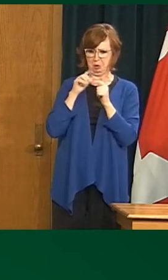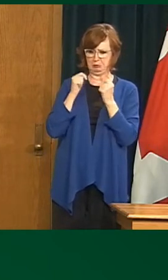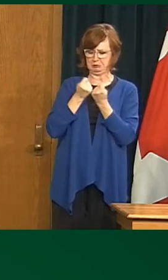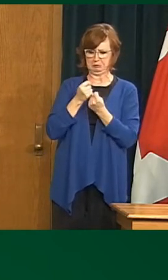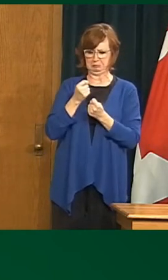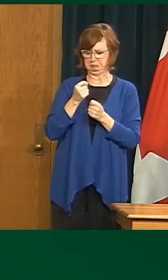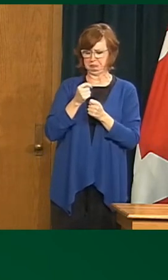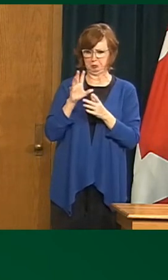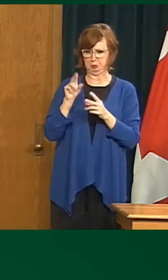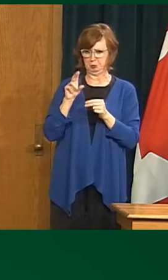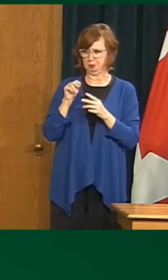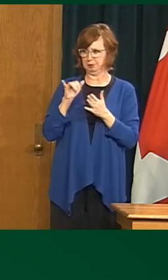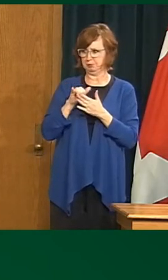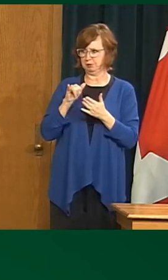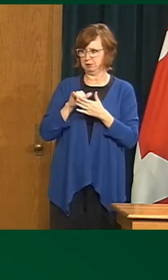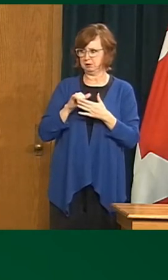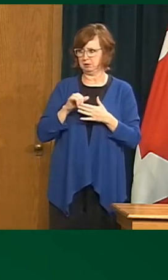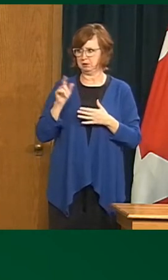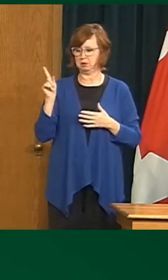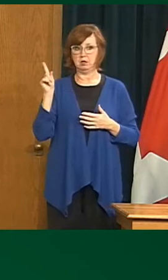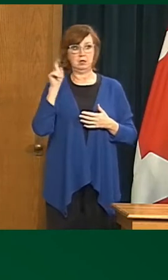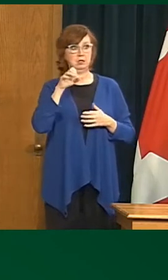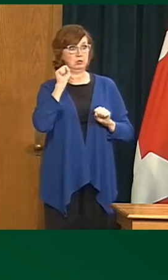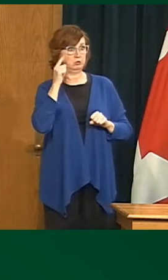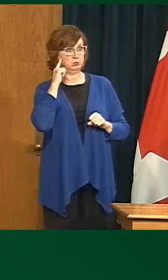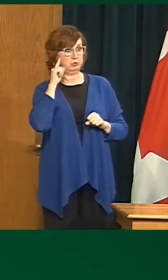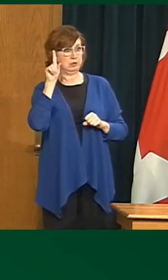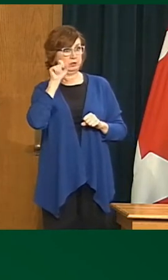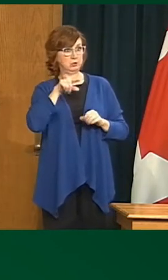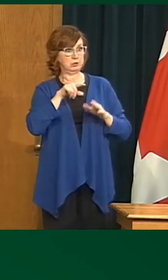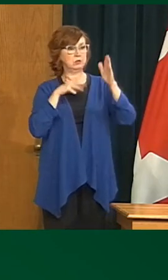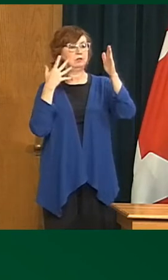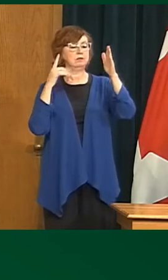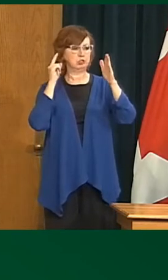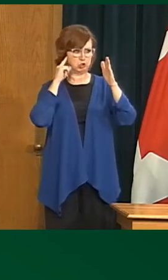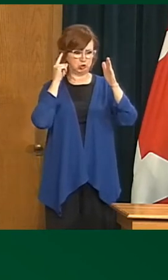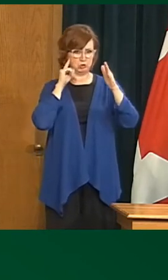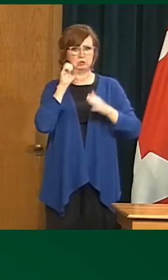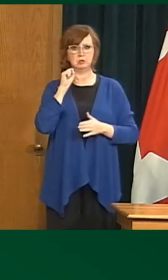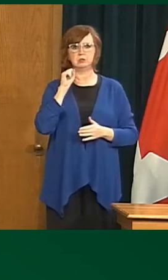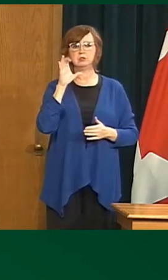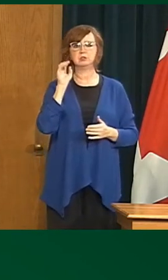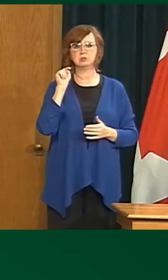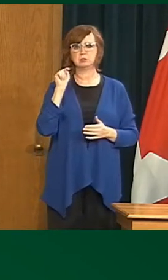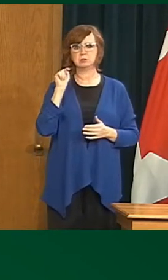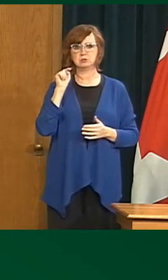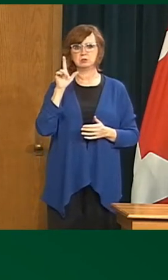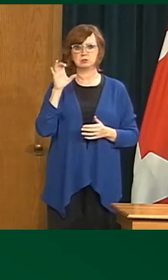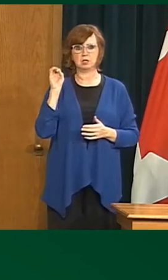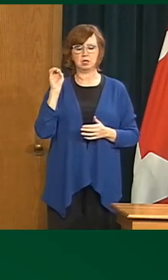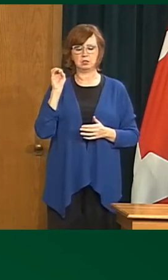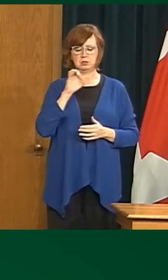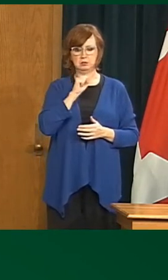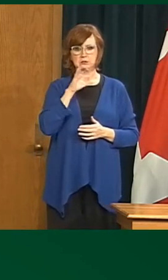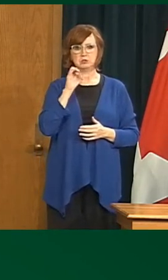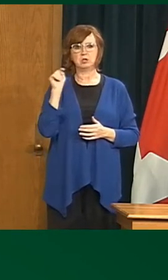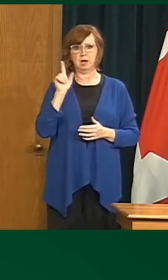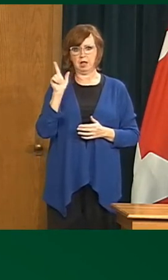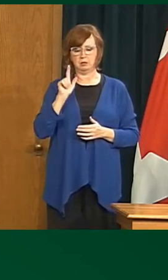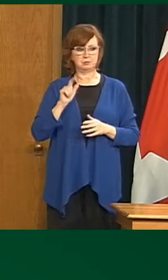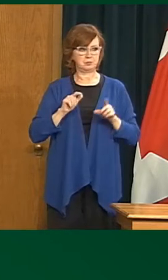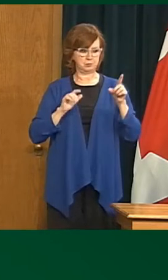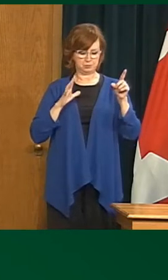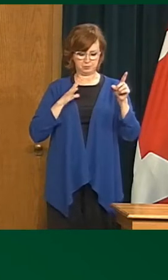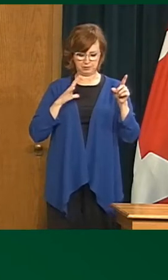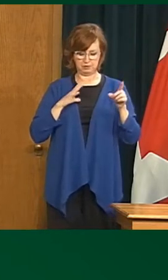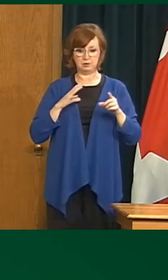capacity. For the SHA on the line, could you hear the question? Yeah. Great. Thanks for that, Arthur. So again, after we did